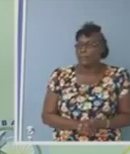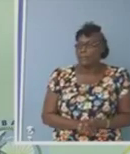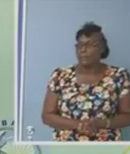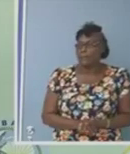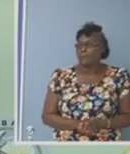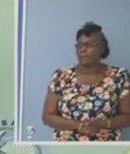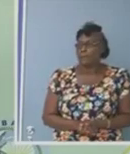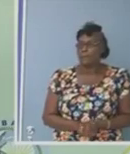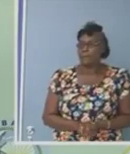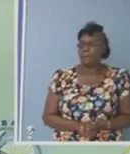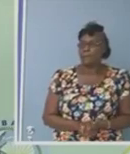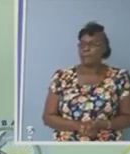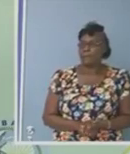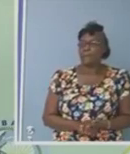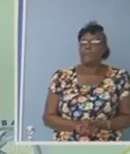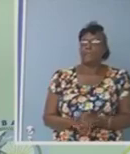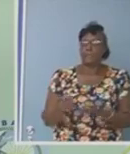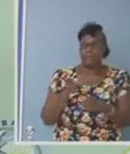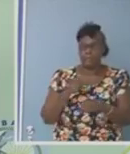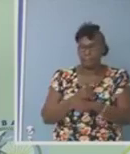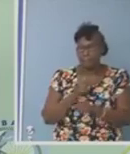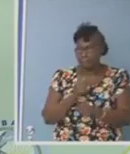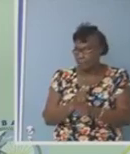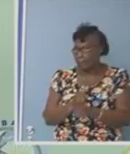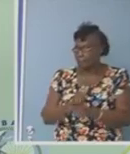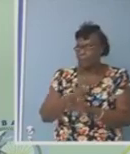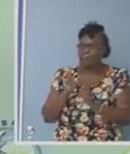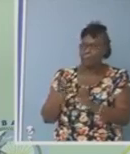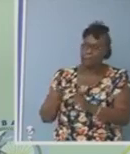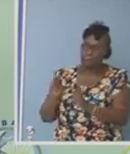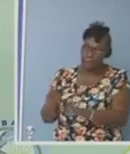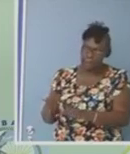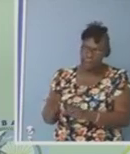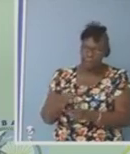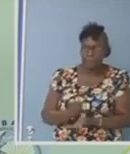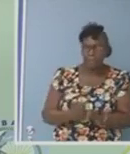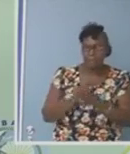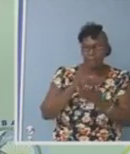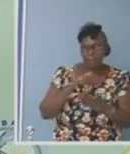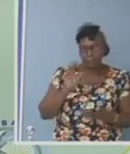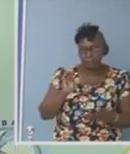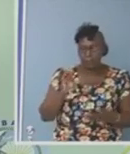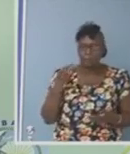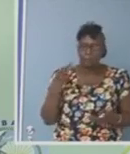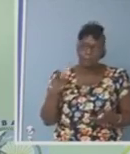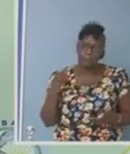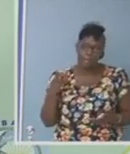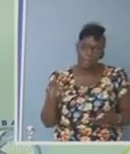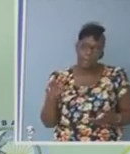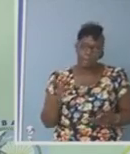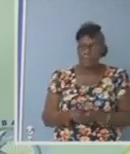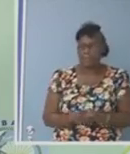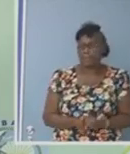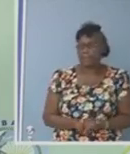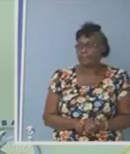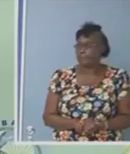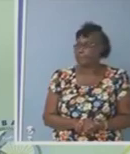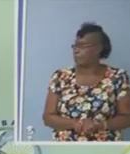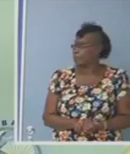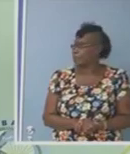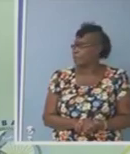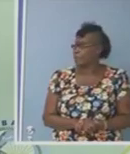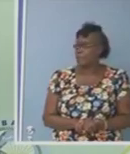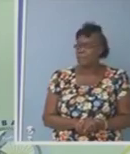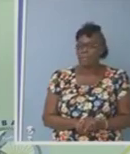came up with a workable solution to treat the COVID-19 economic impact head-on.